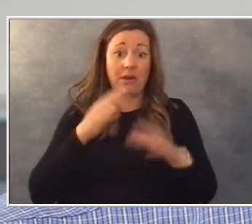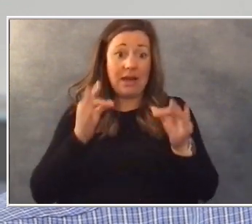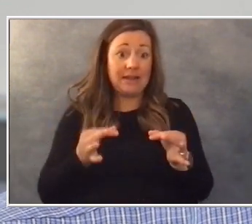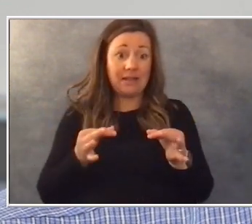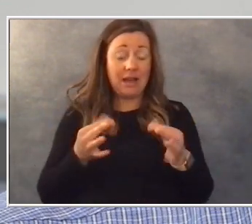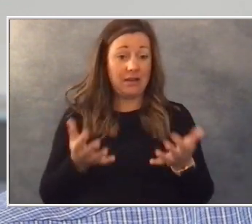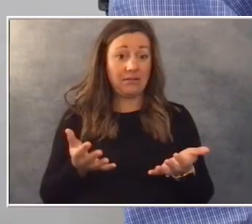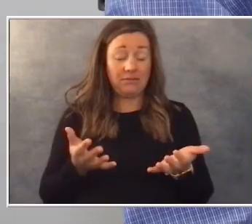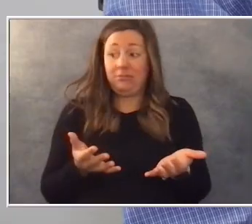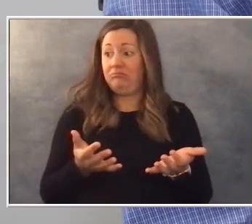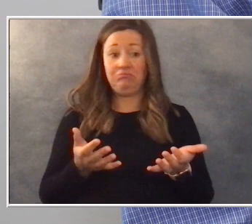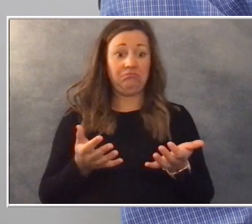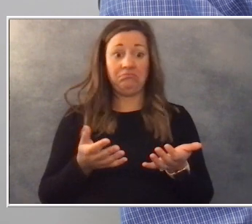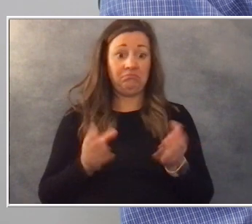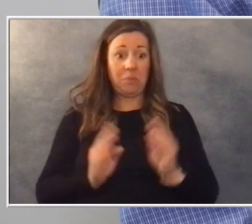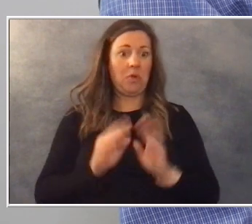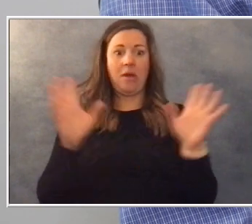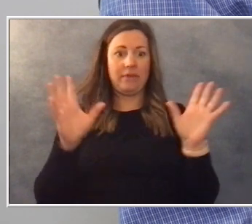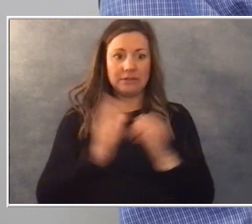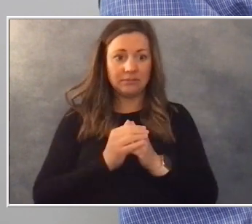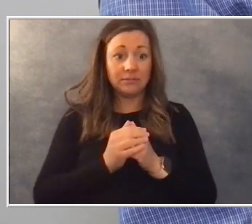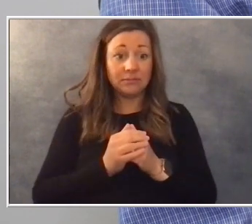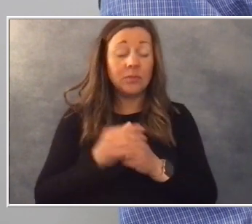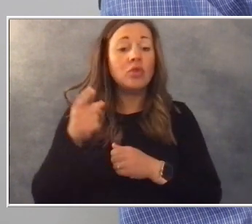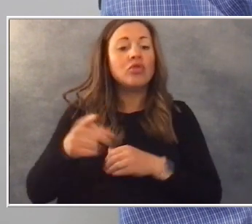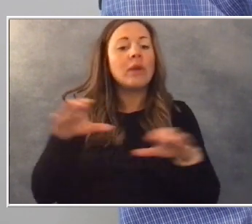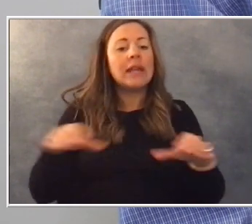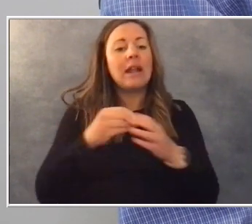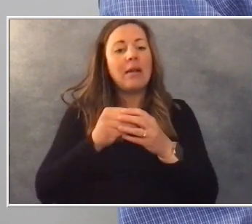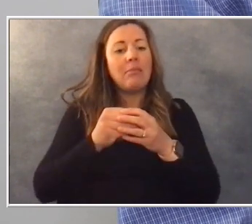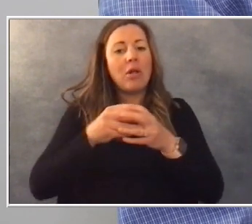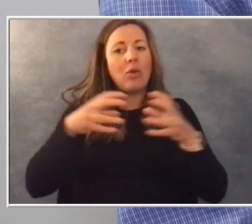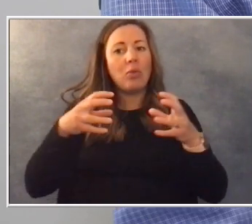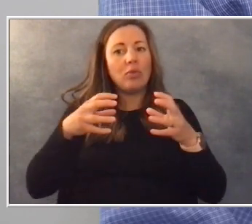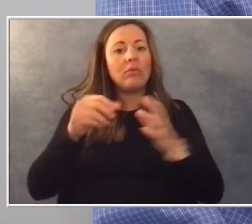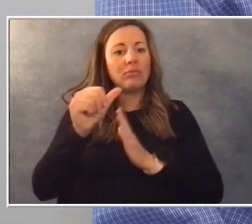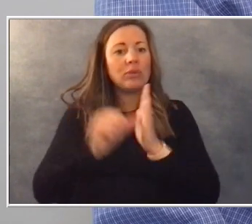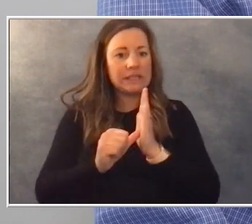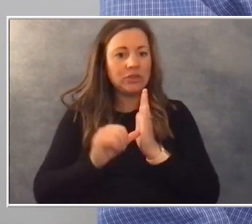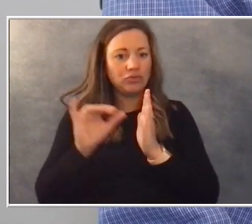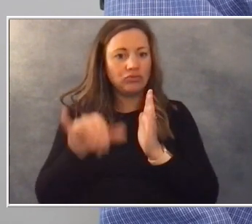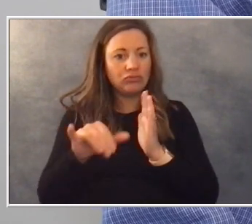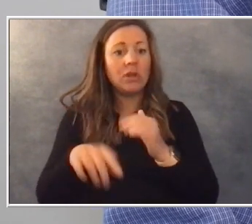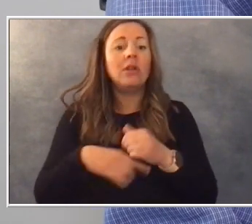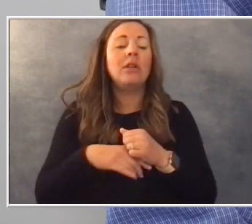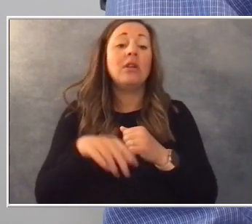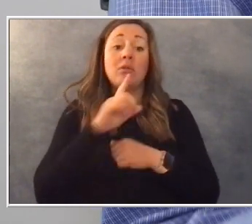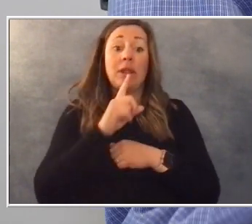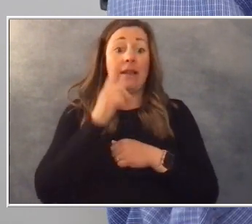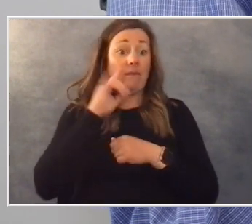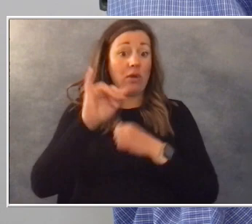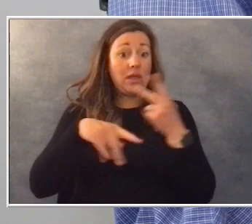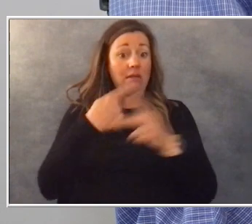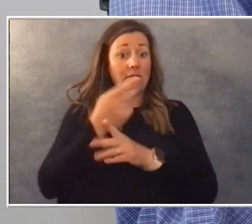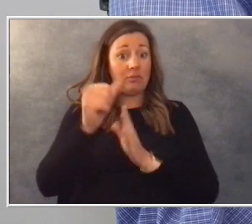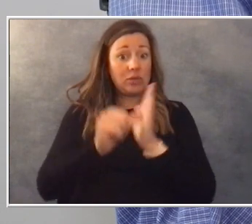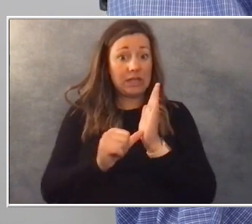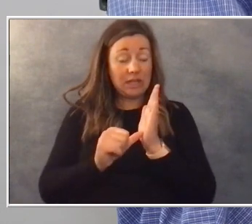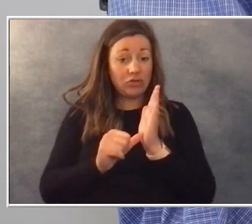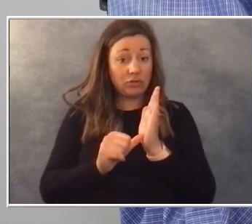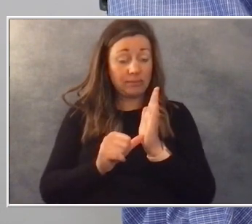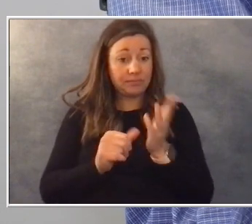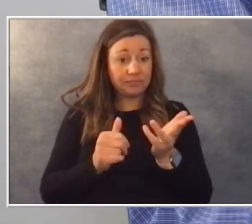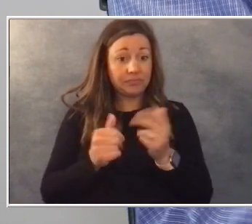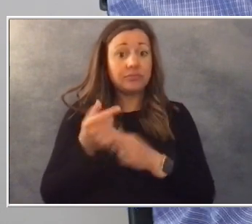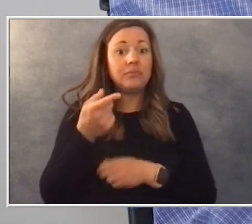this is a no-brainer. So he did a balloon procedure. And so in order to do that, you have